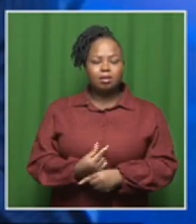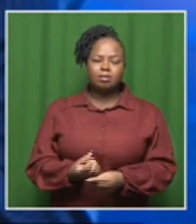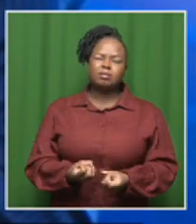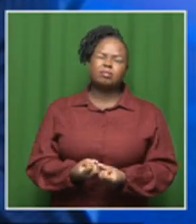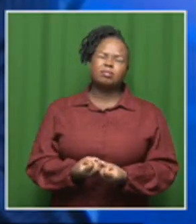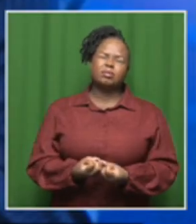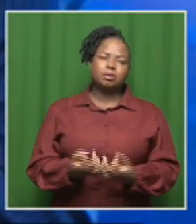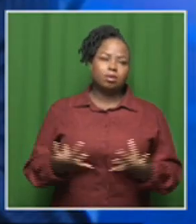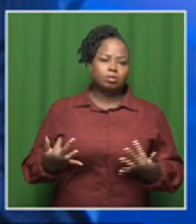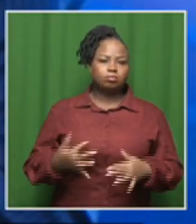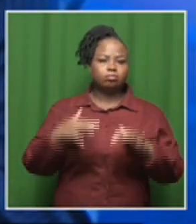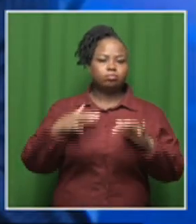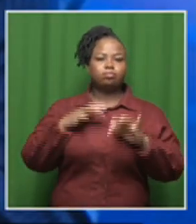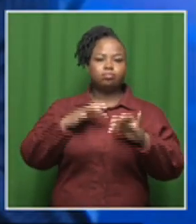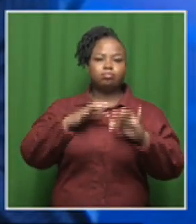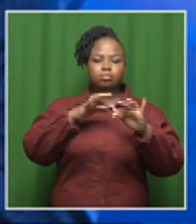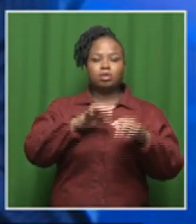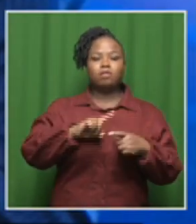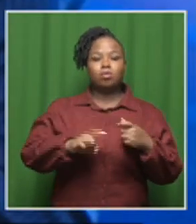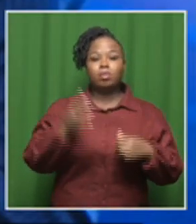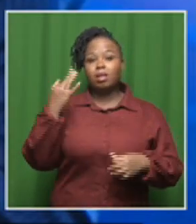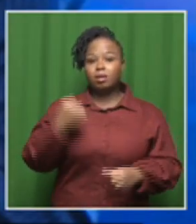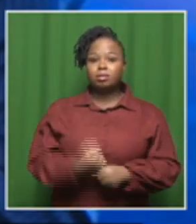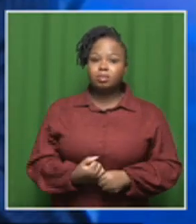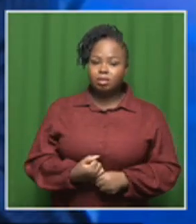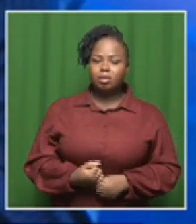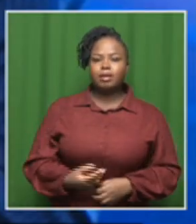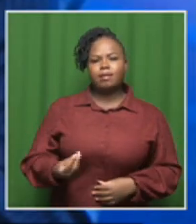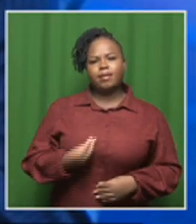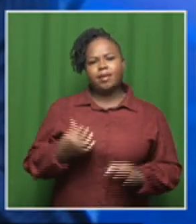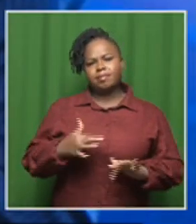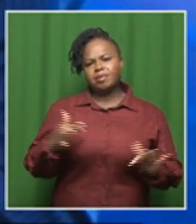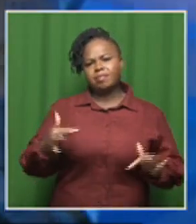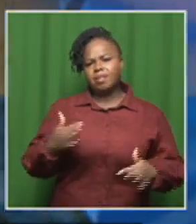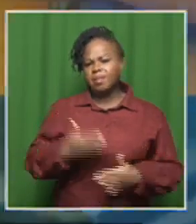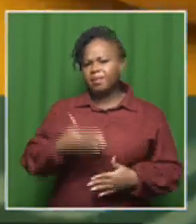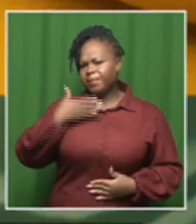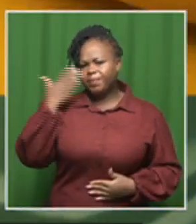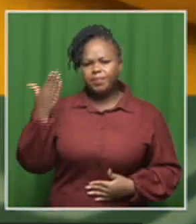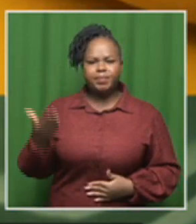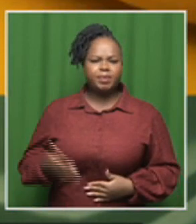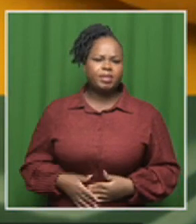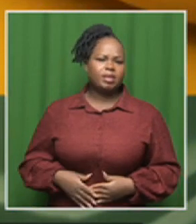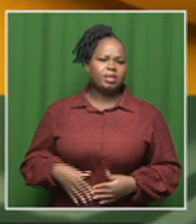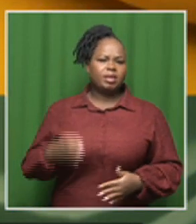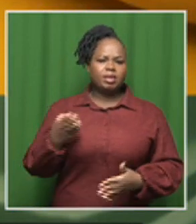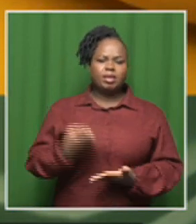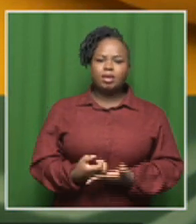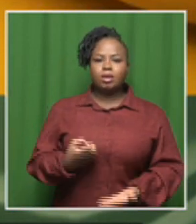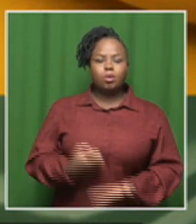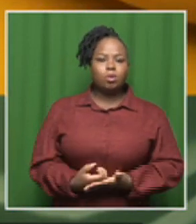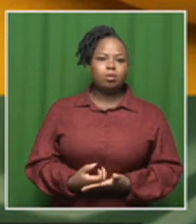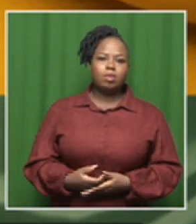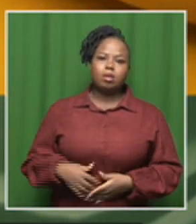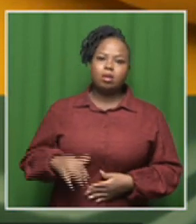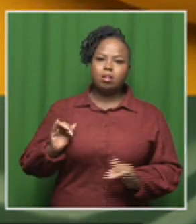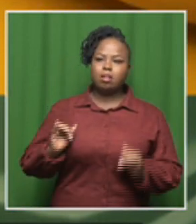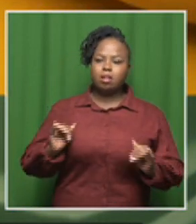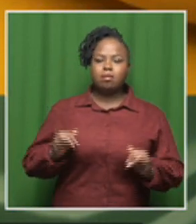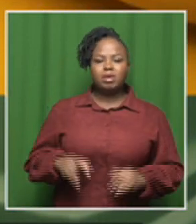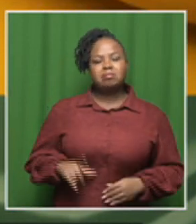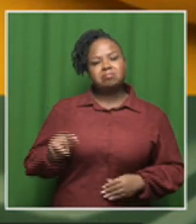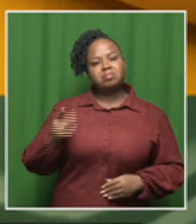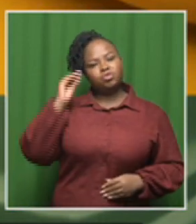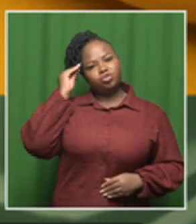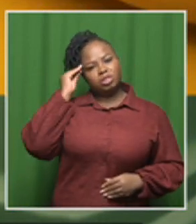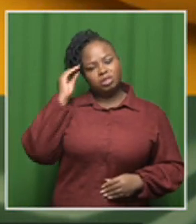and lots of protests since last year. Young people are unemployed and the economy is not doing well. And therefore, it will be